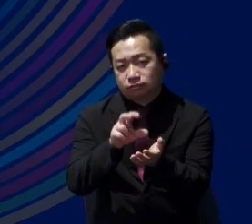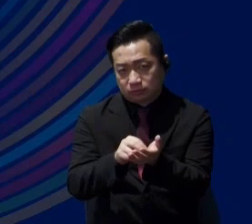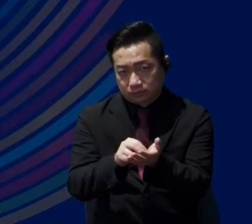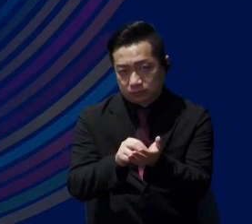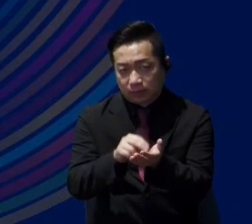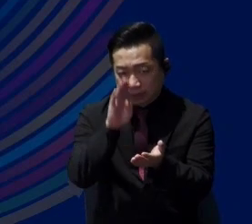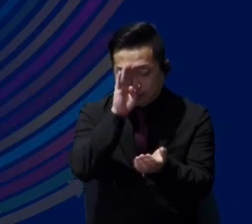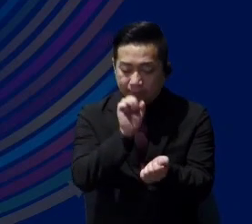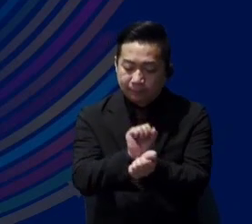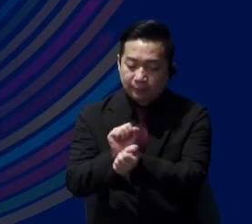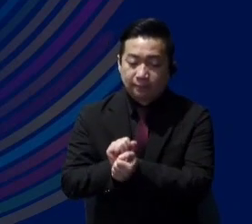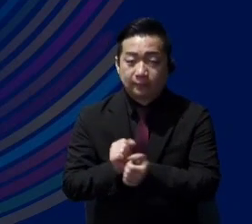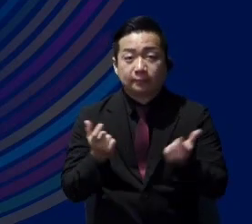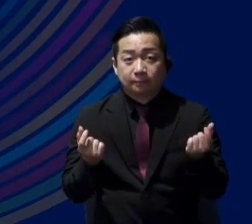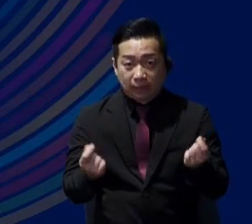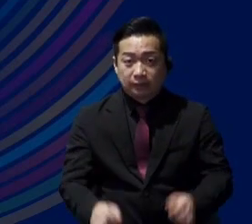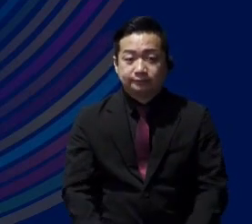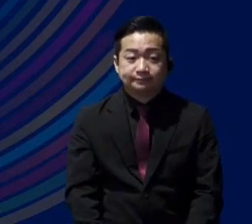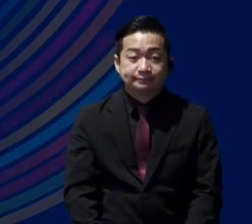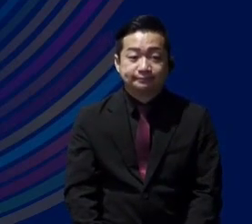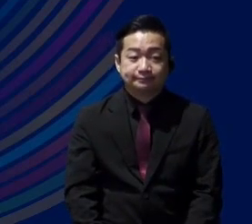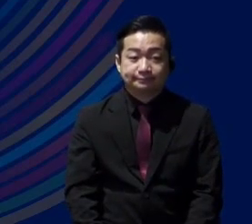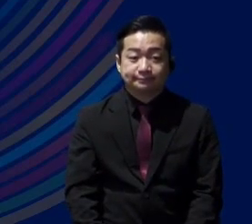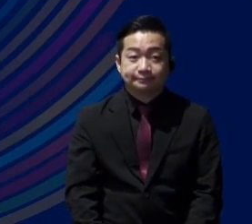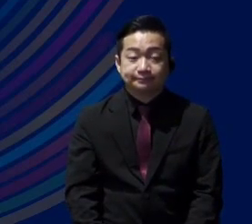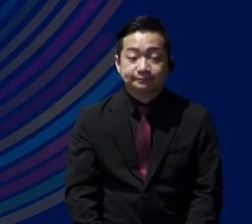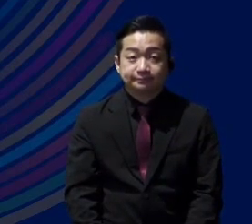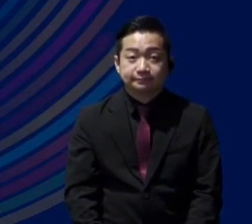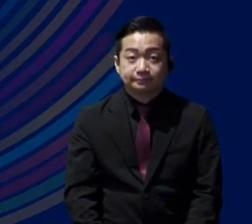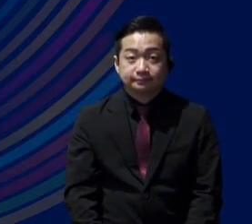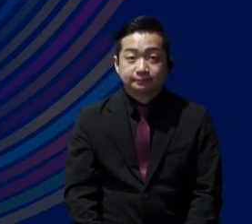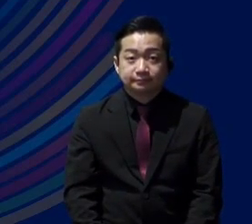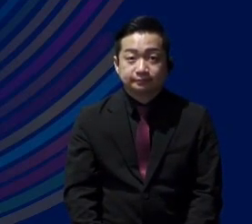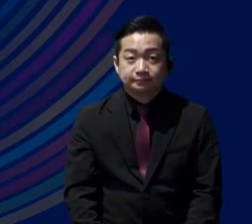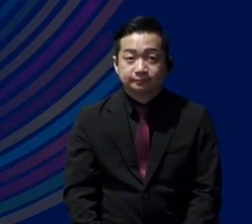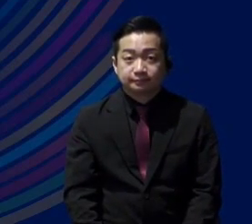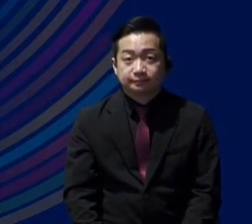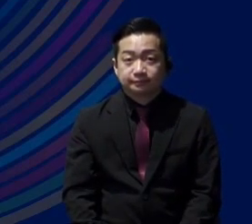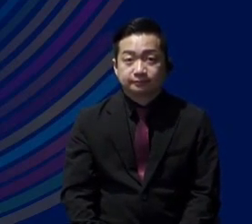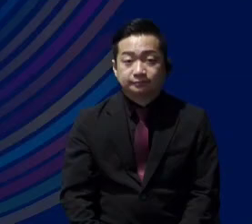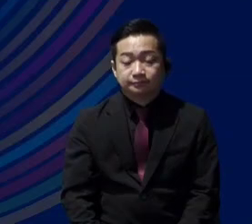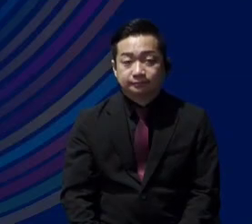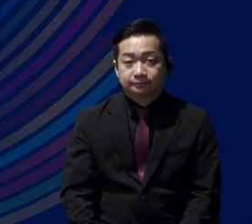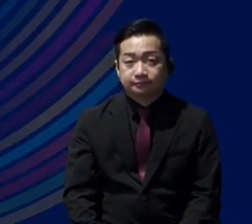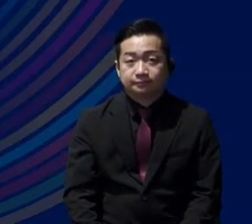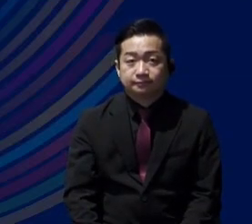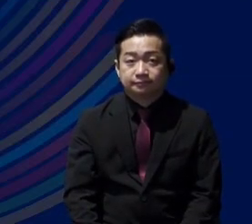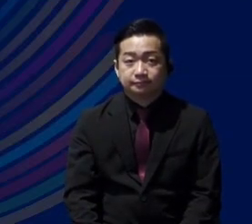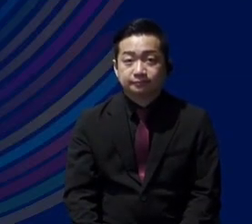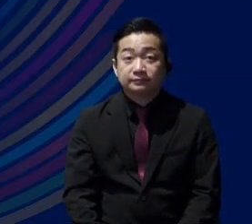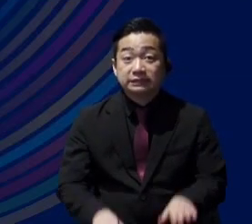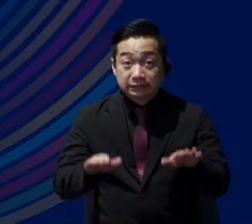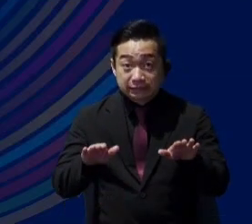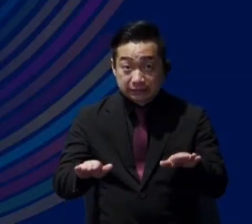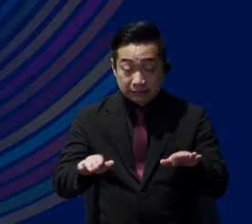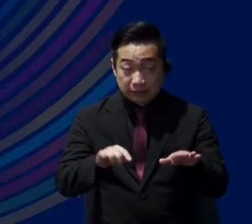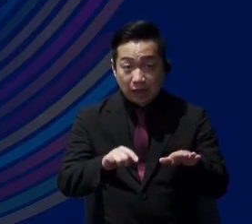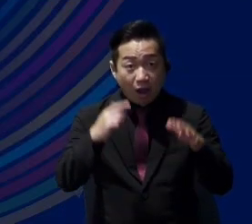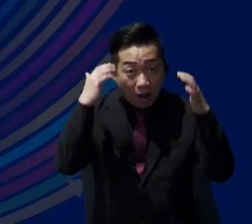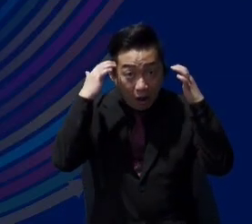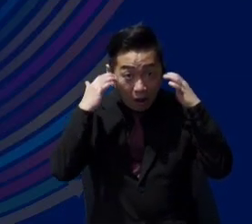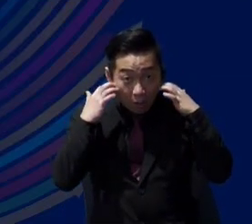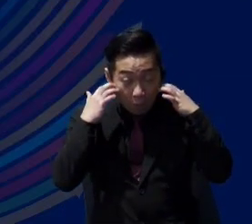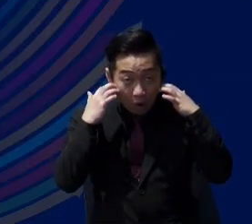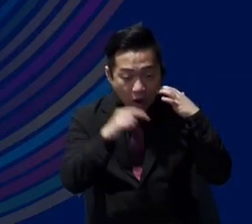now we have challenges with tropical diseases moving to cooler climates. You are seeing dengue now